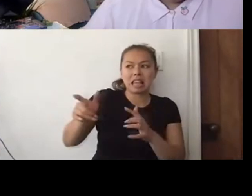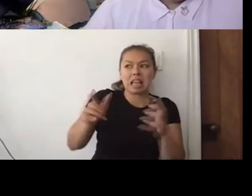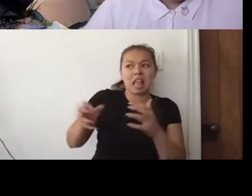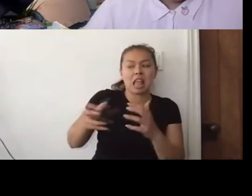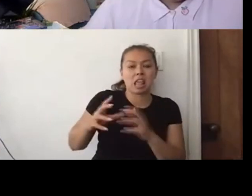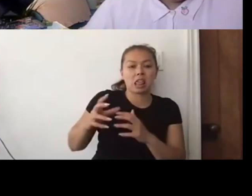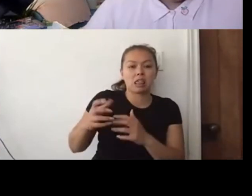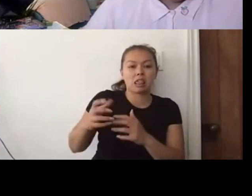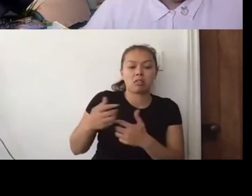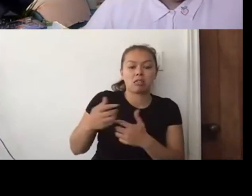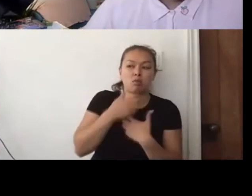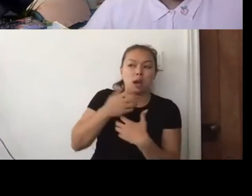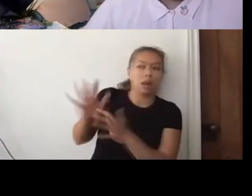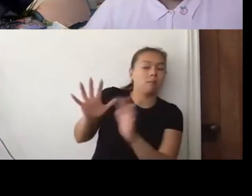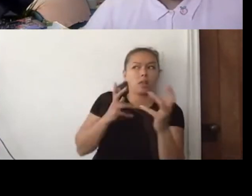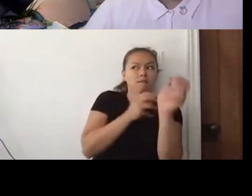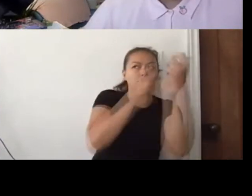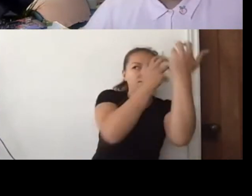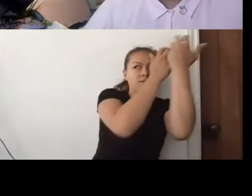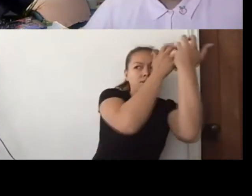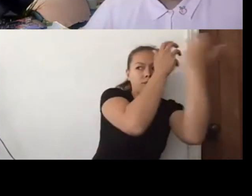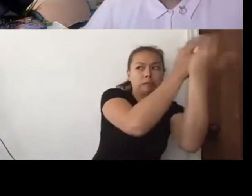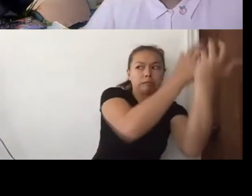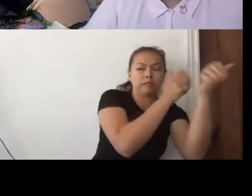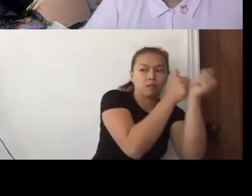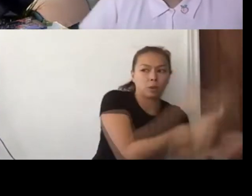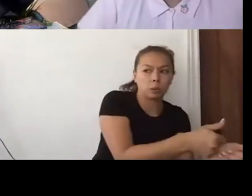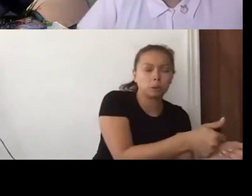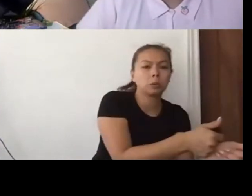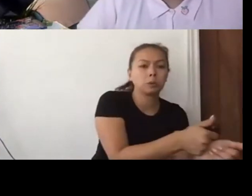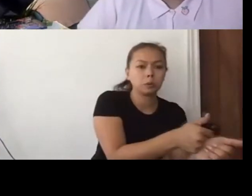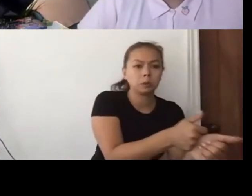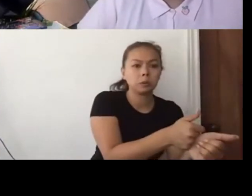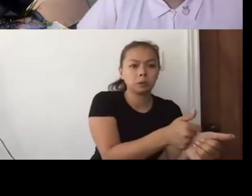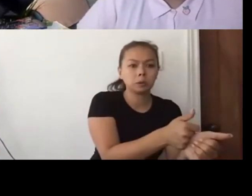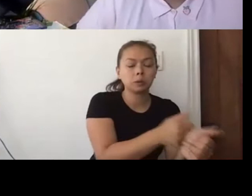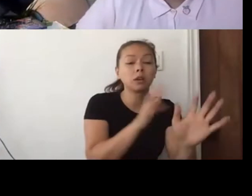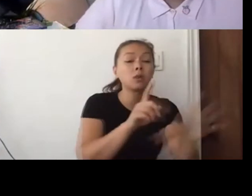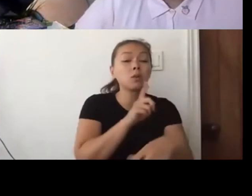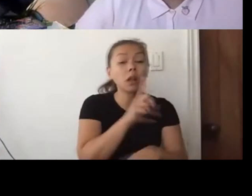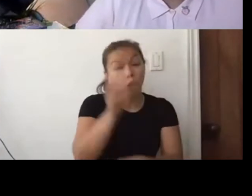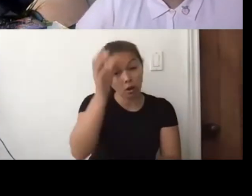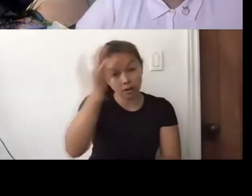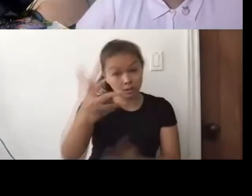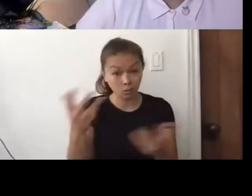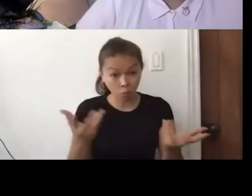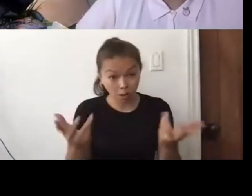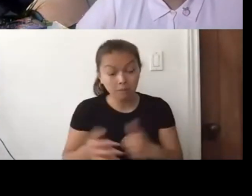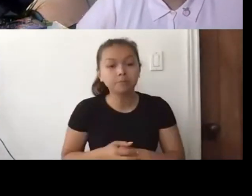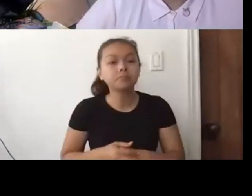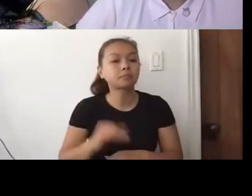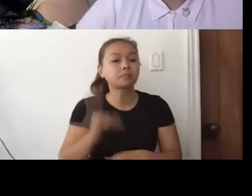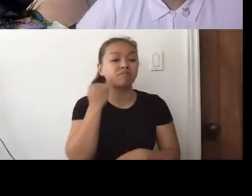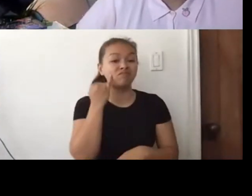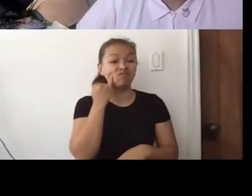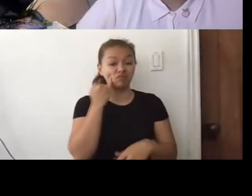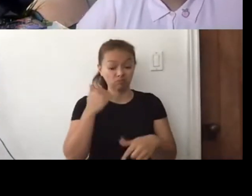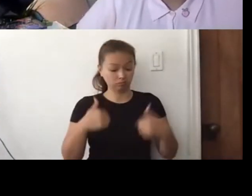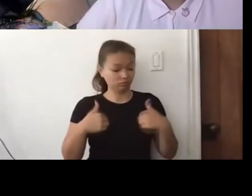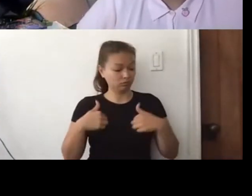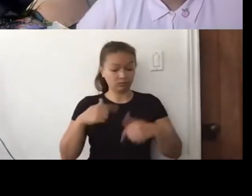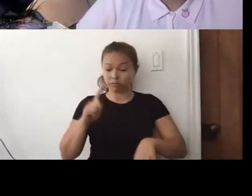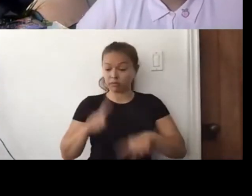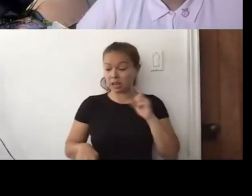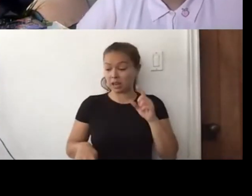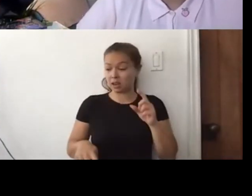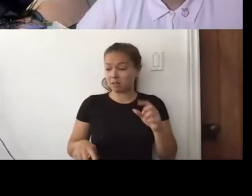that if I can't allow myself to be feminine or to not be entirely masculine, then I feel threatened by others who